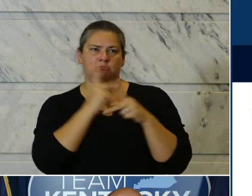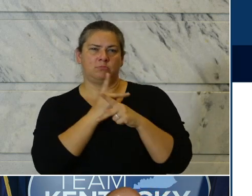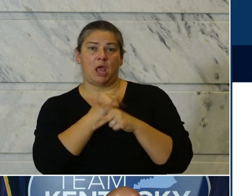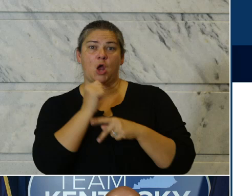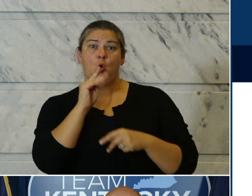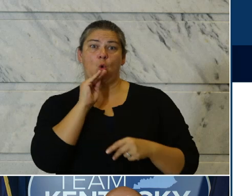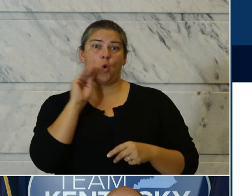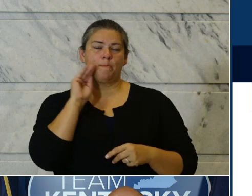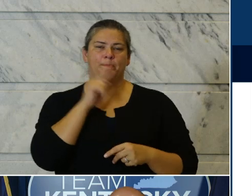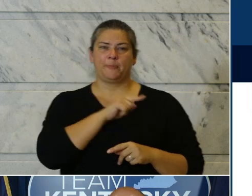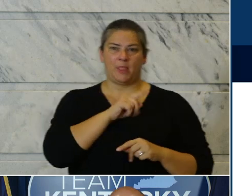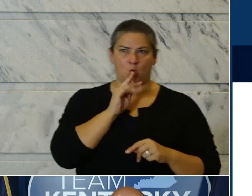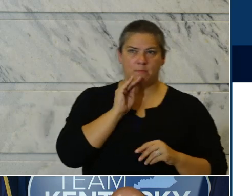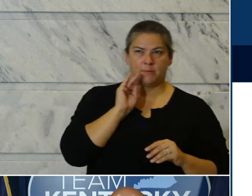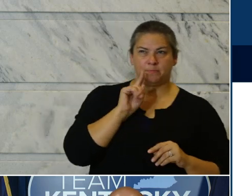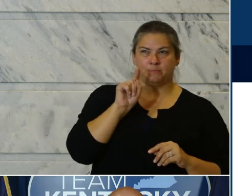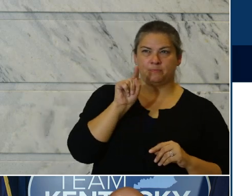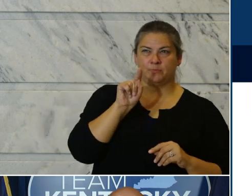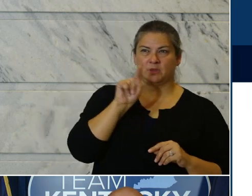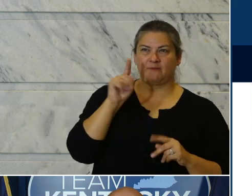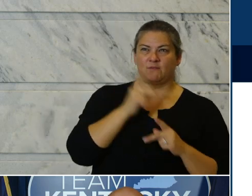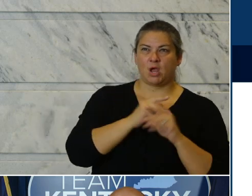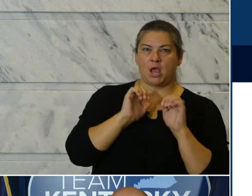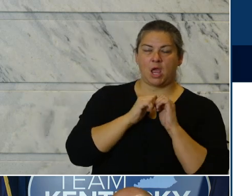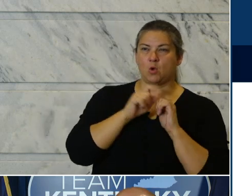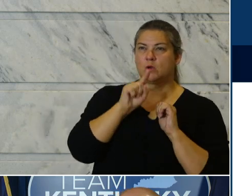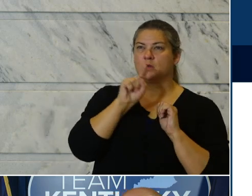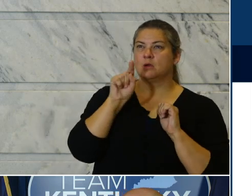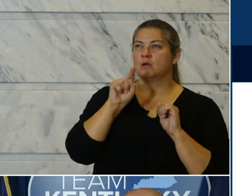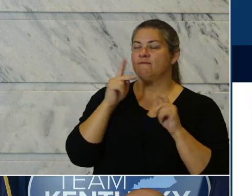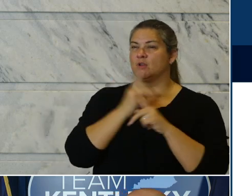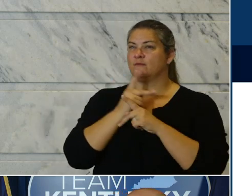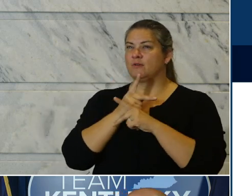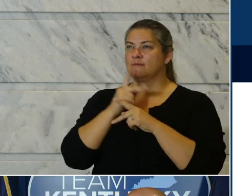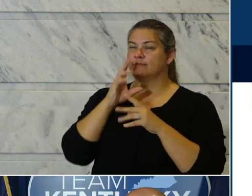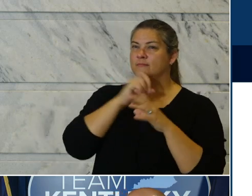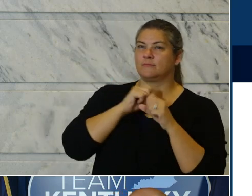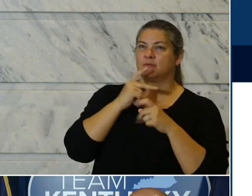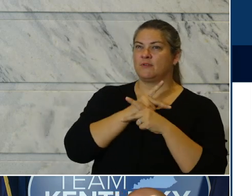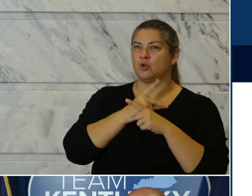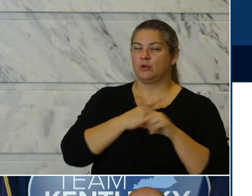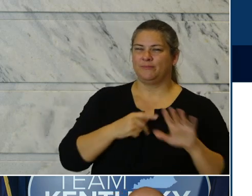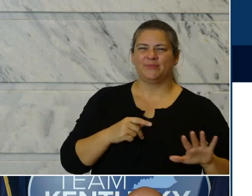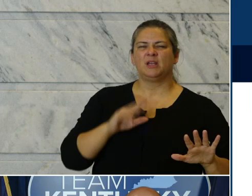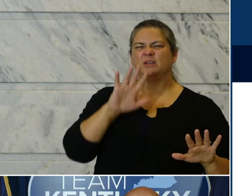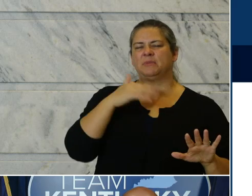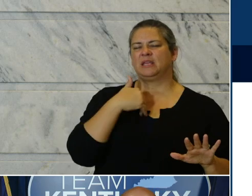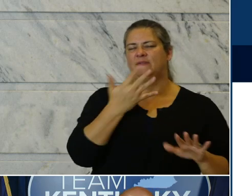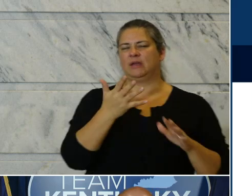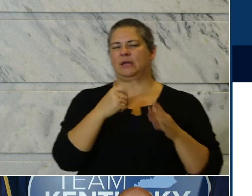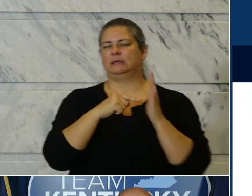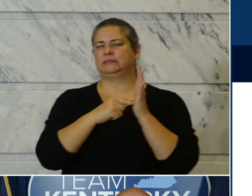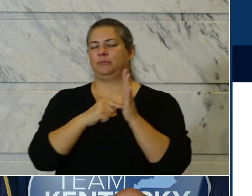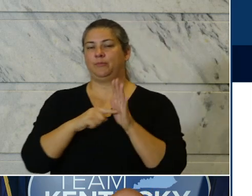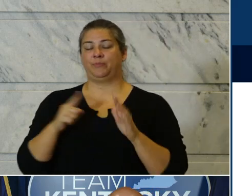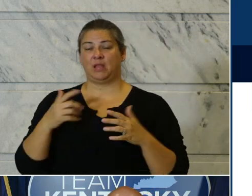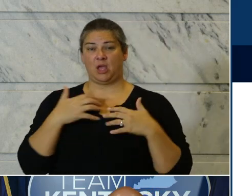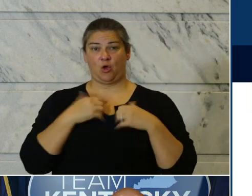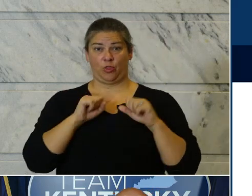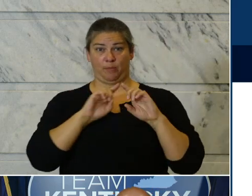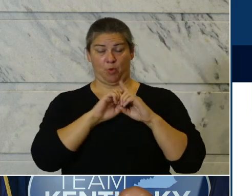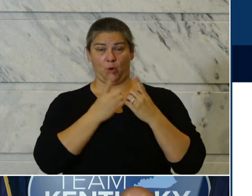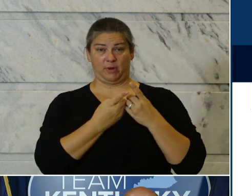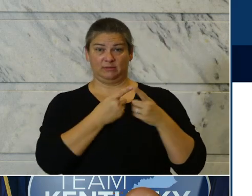to recreate everything. So let me just give you one example here. A local health department collects a data set. It could take us 12